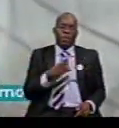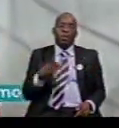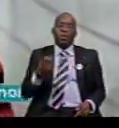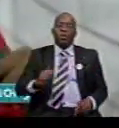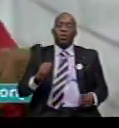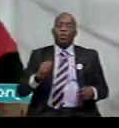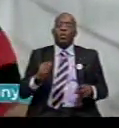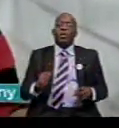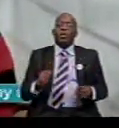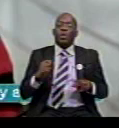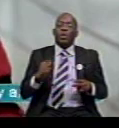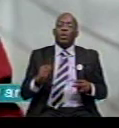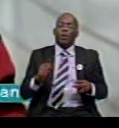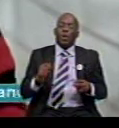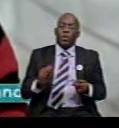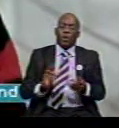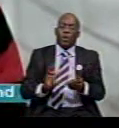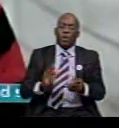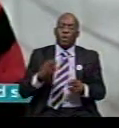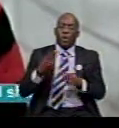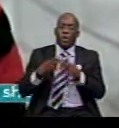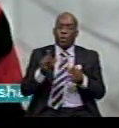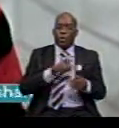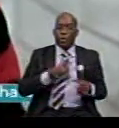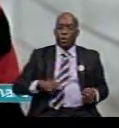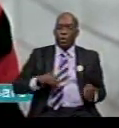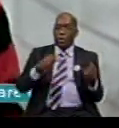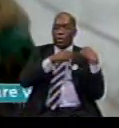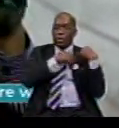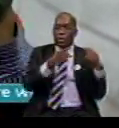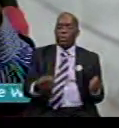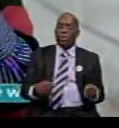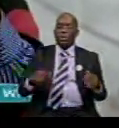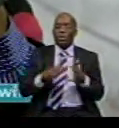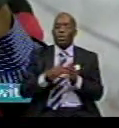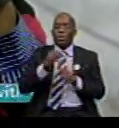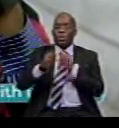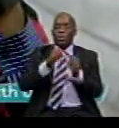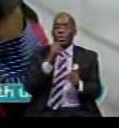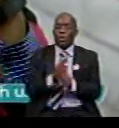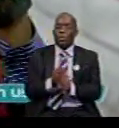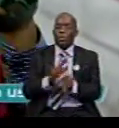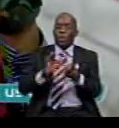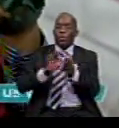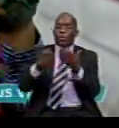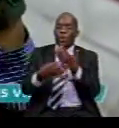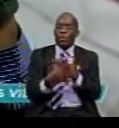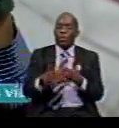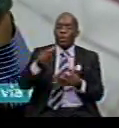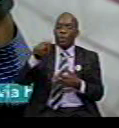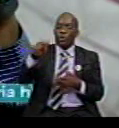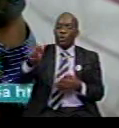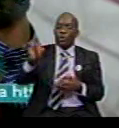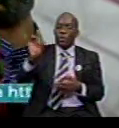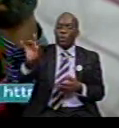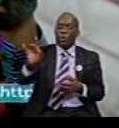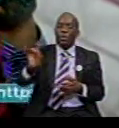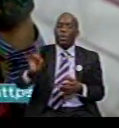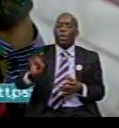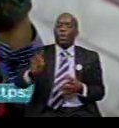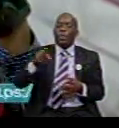and since this year, February 28, I fell down from top pantry,